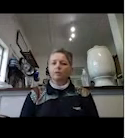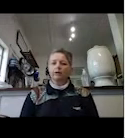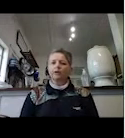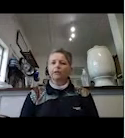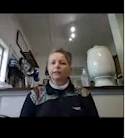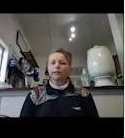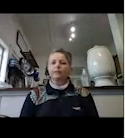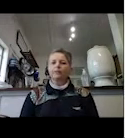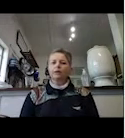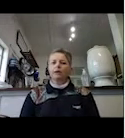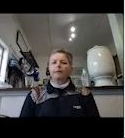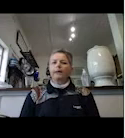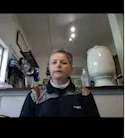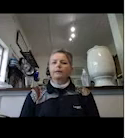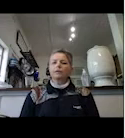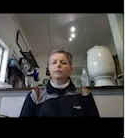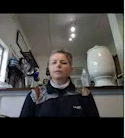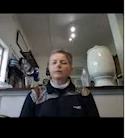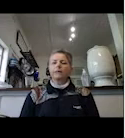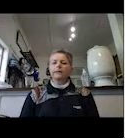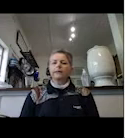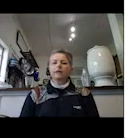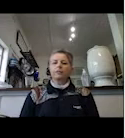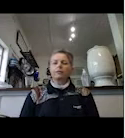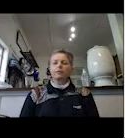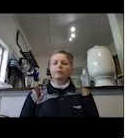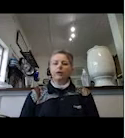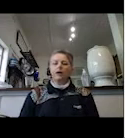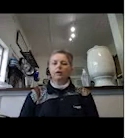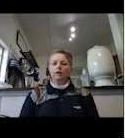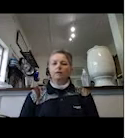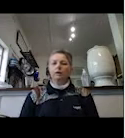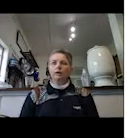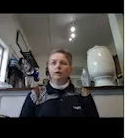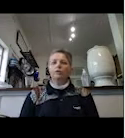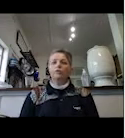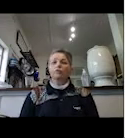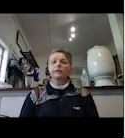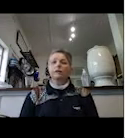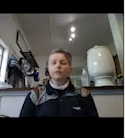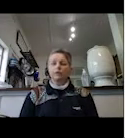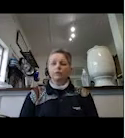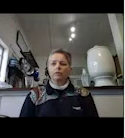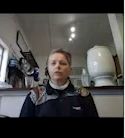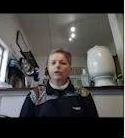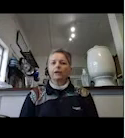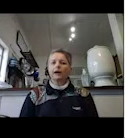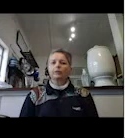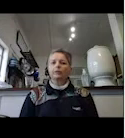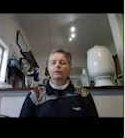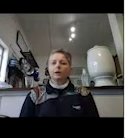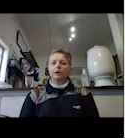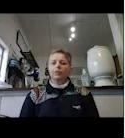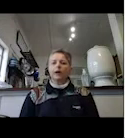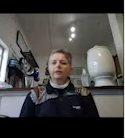I talked about earlier. But it also means that if people don't have a good reason for not turning